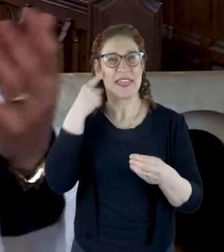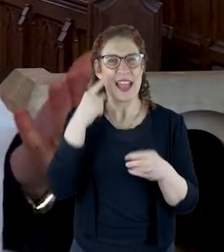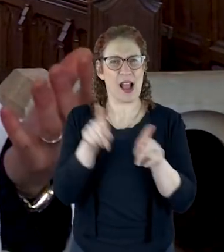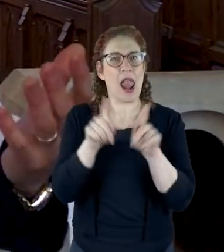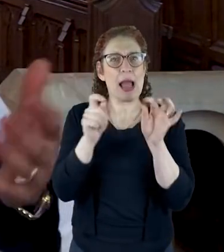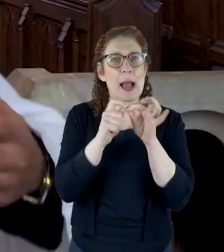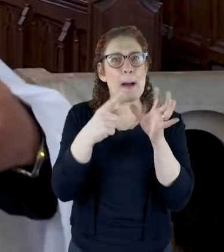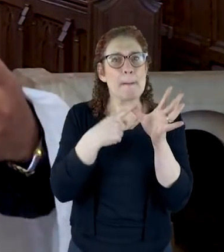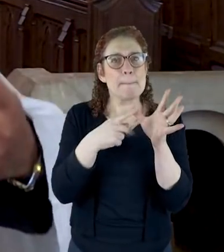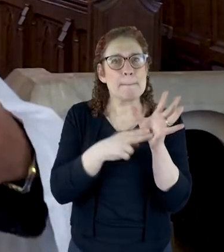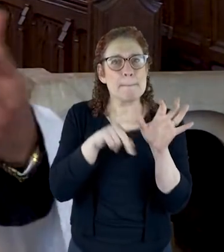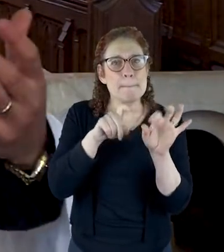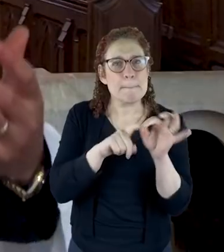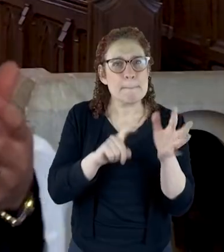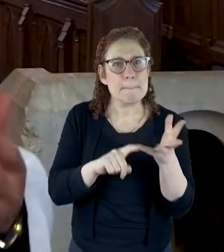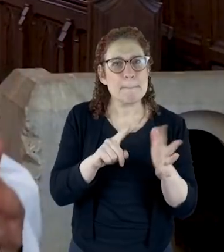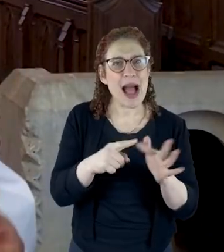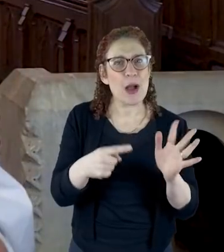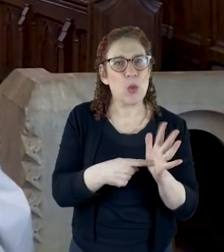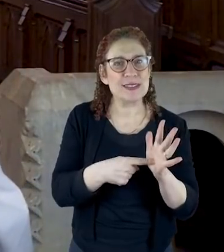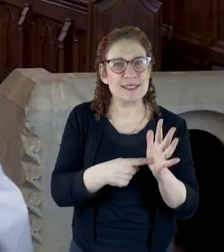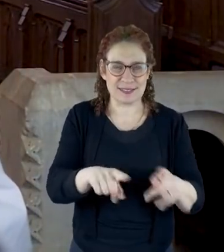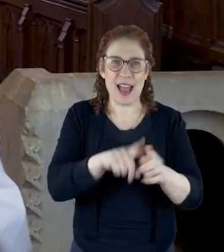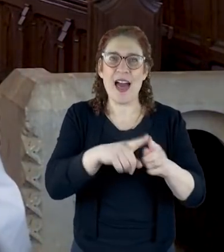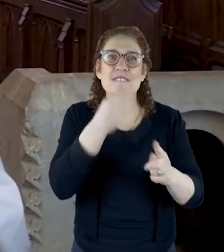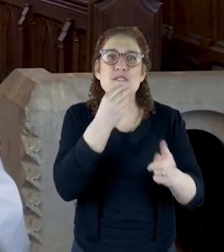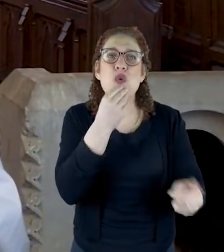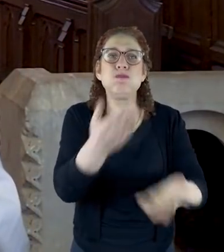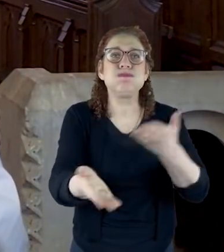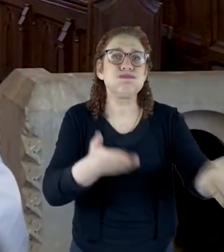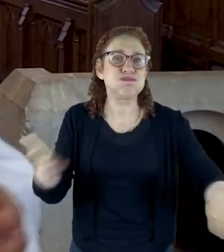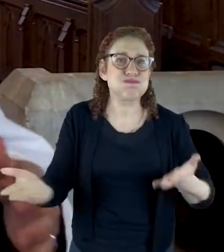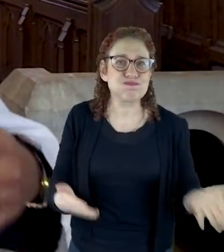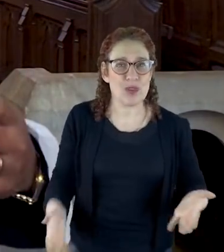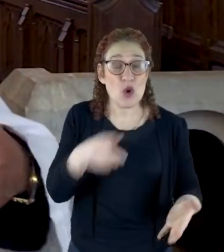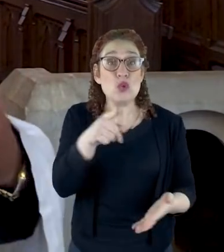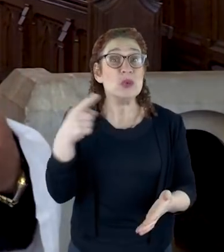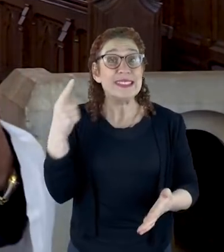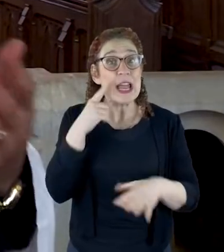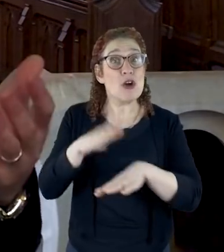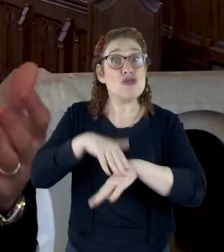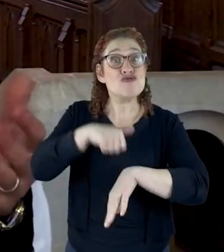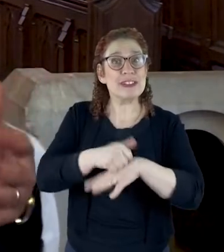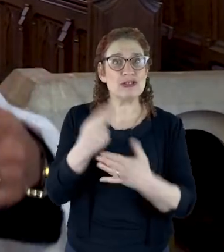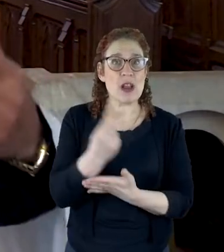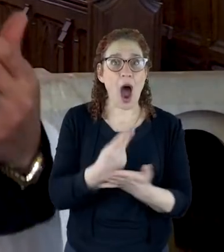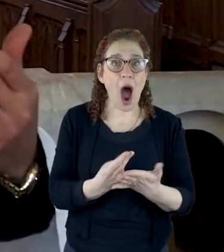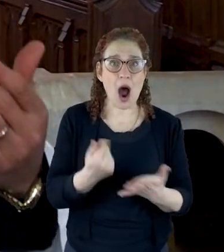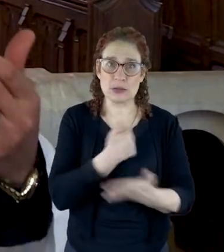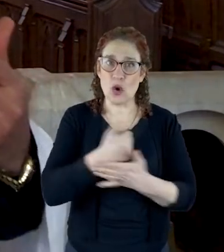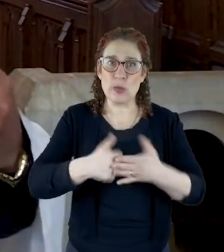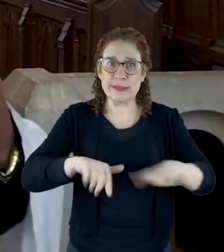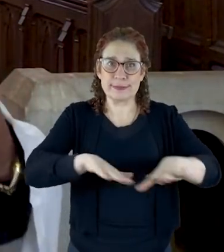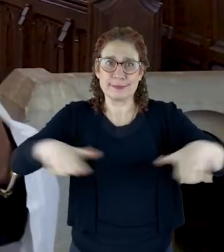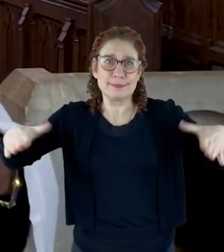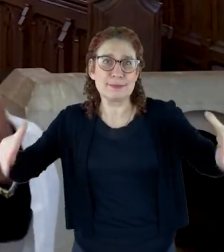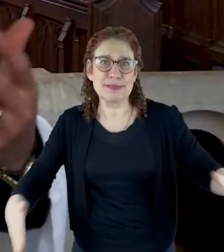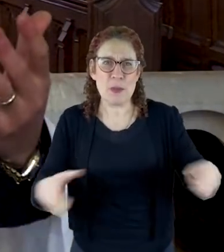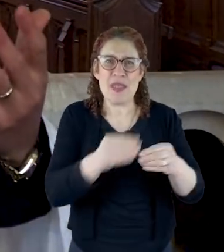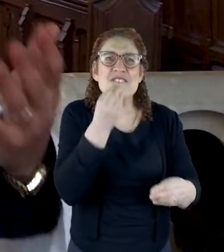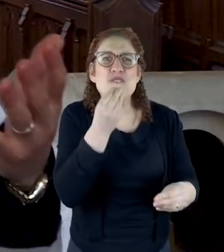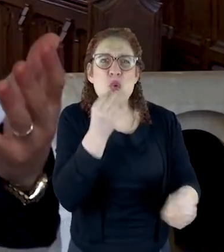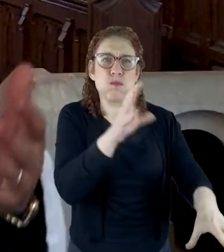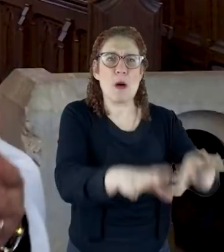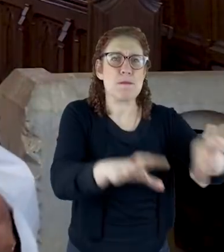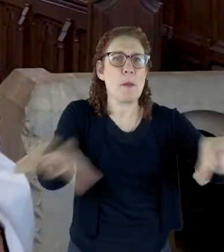And banqueting is frequently depicted in early Christian art. The imagery of sharing a meal is central to our understanding